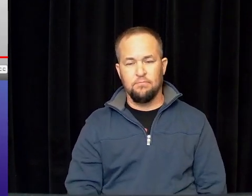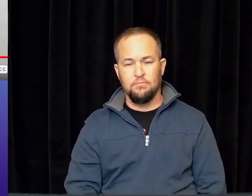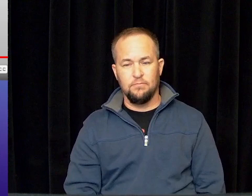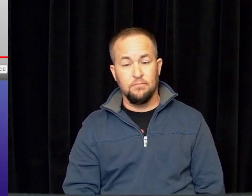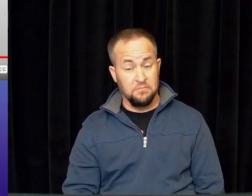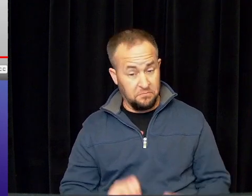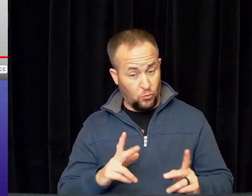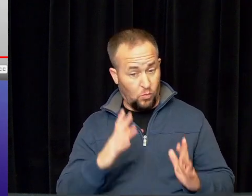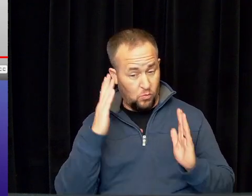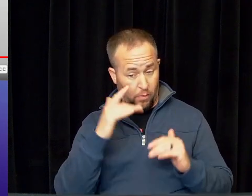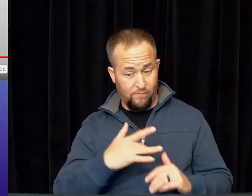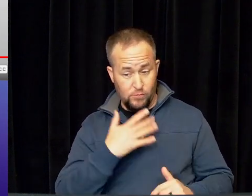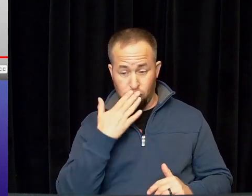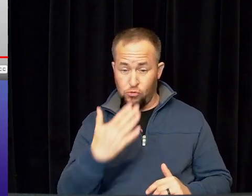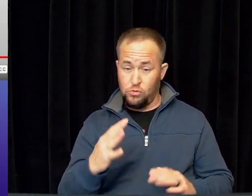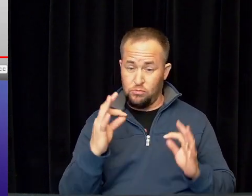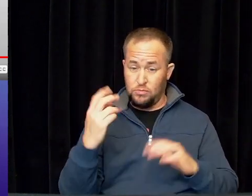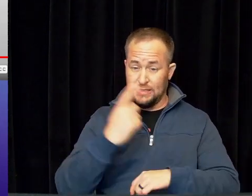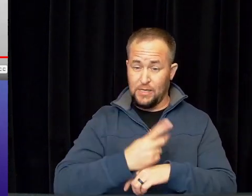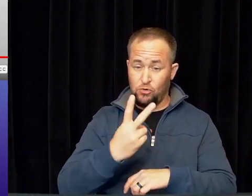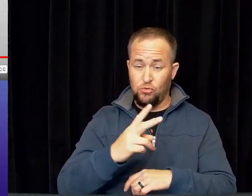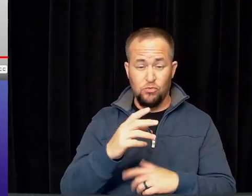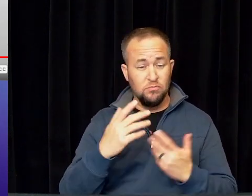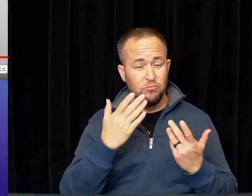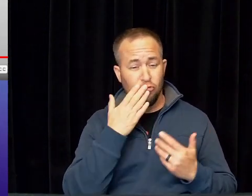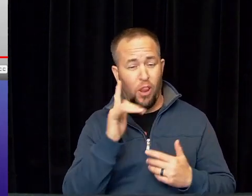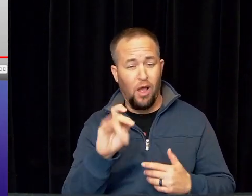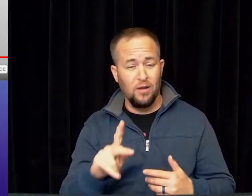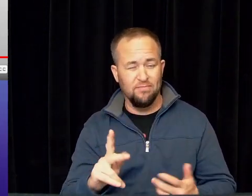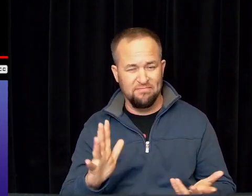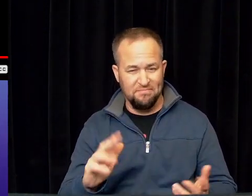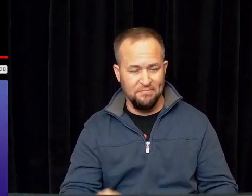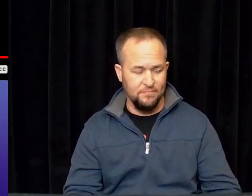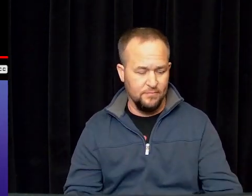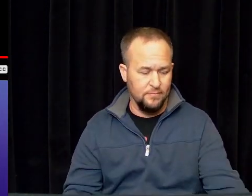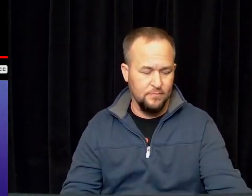All right, hopefully you feel pretty good with these day 2 notes. Good luck on your problems.